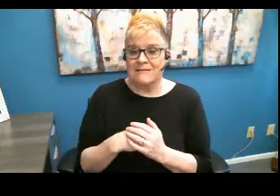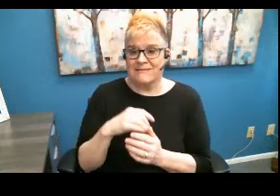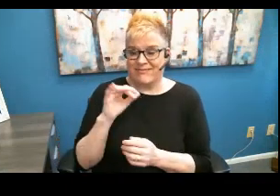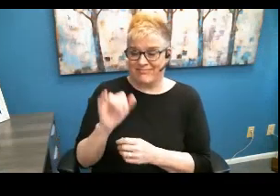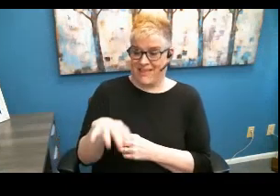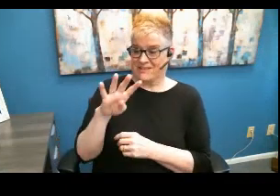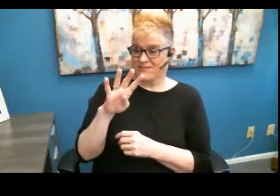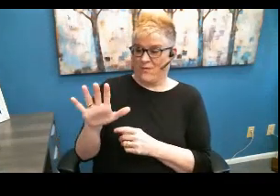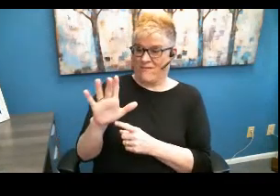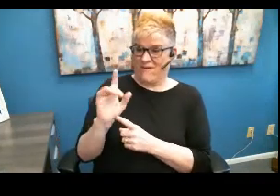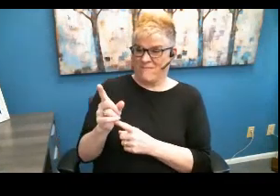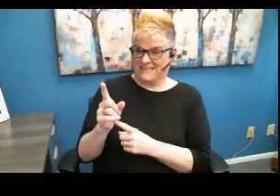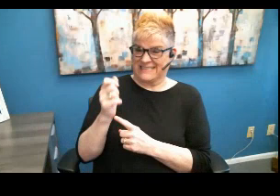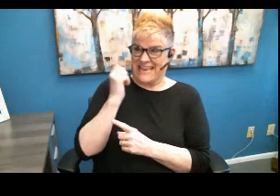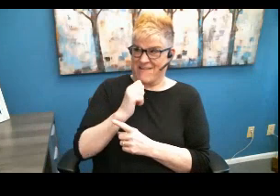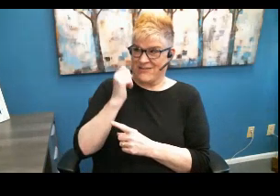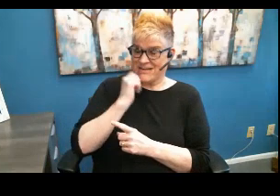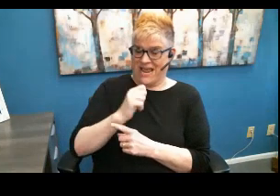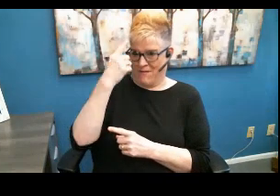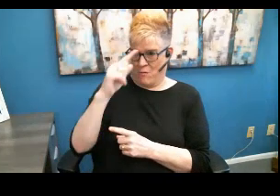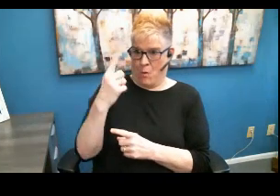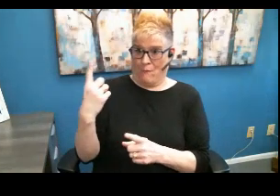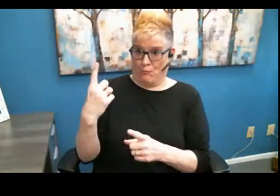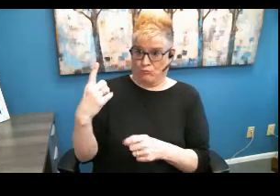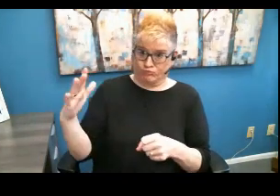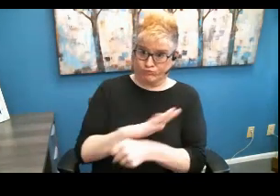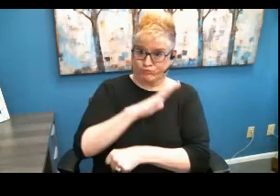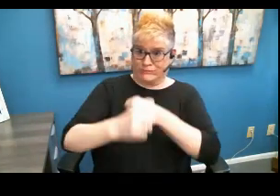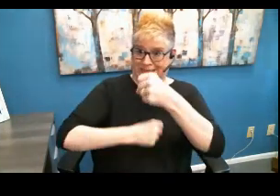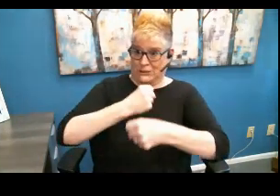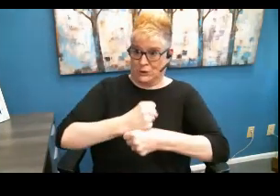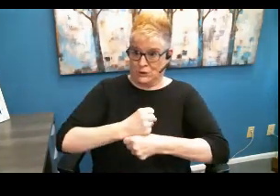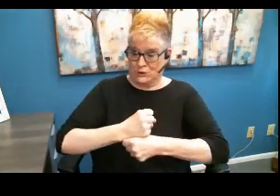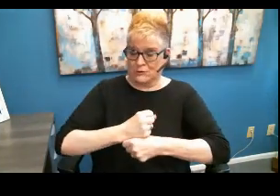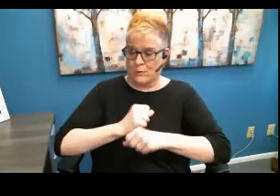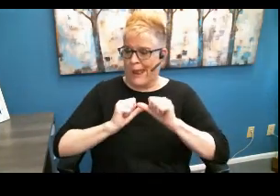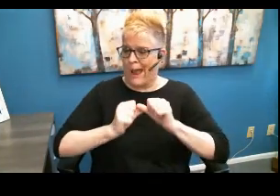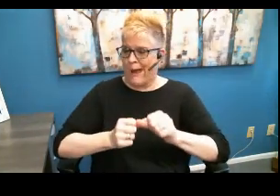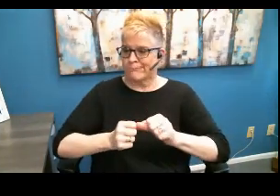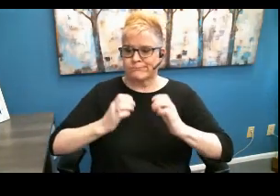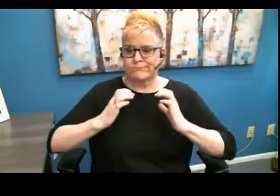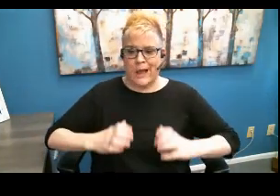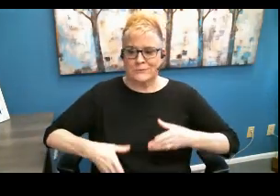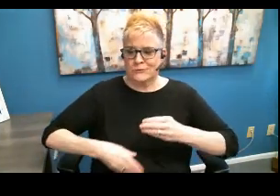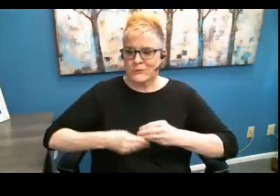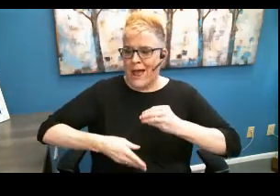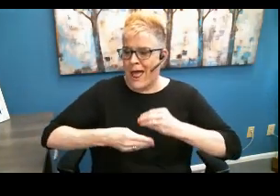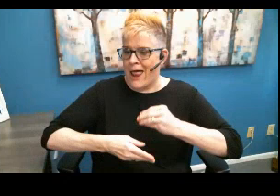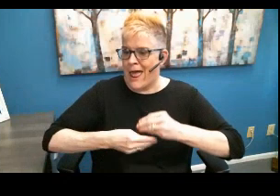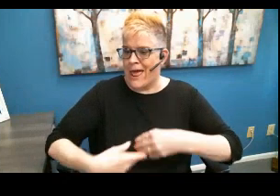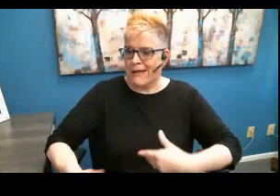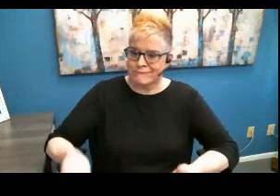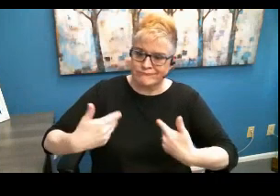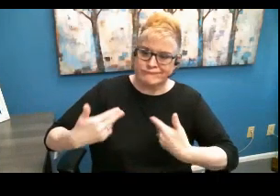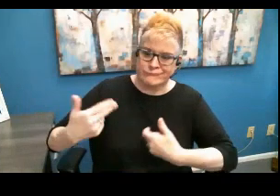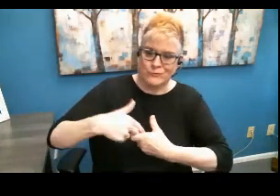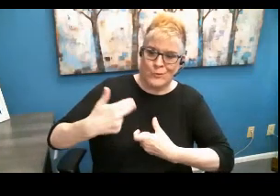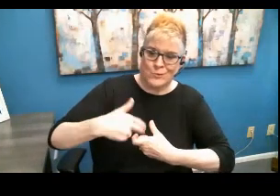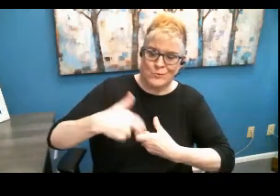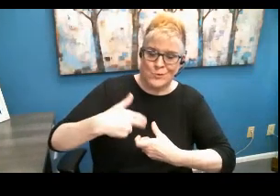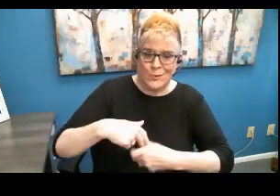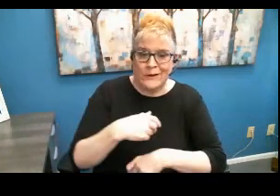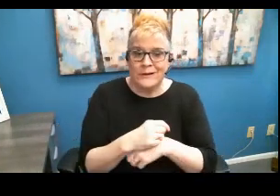minutes, every day, 365. So again, just showing you, like, we continue to add customers. Moving on. This